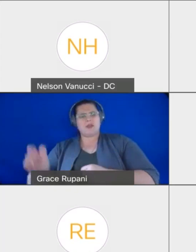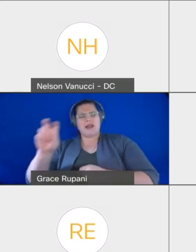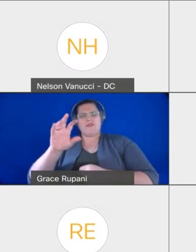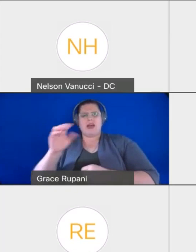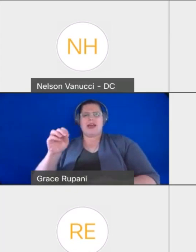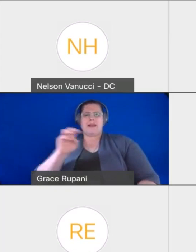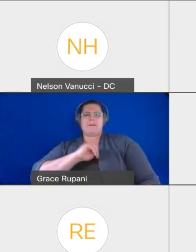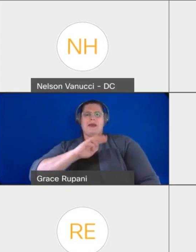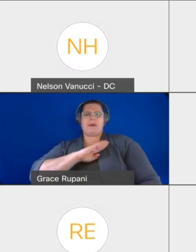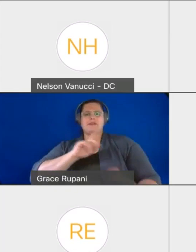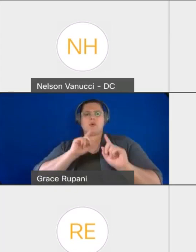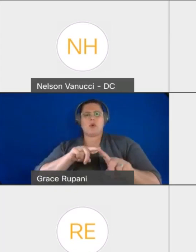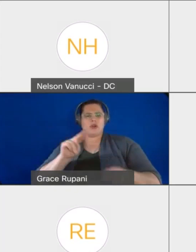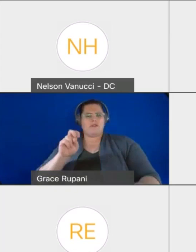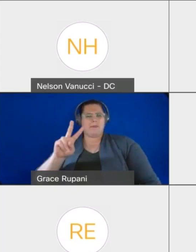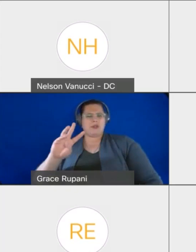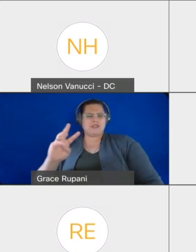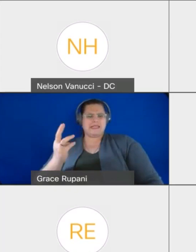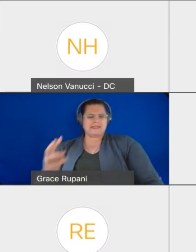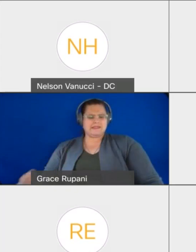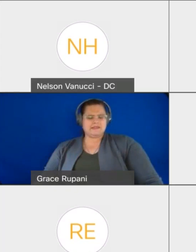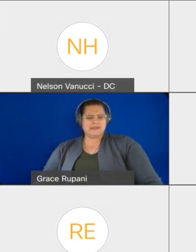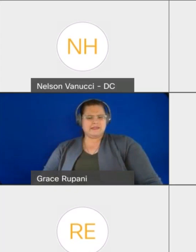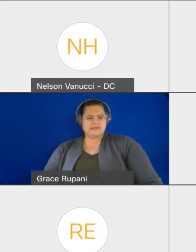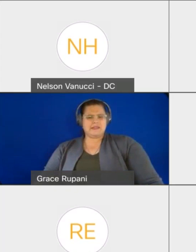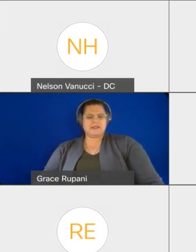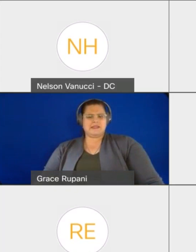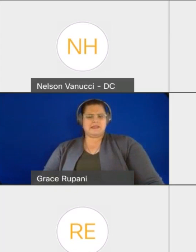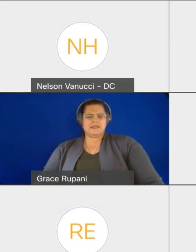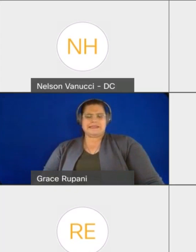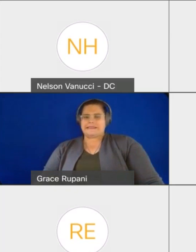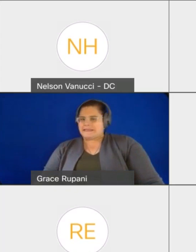6th? It would help if you could tell me